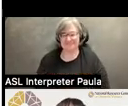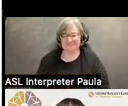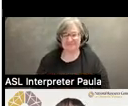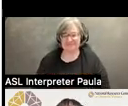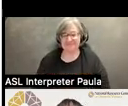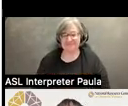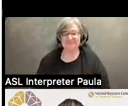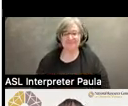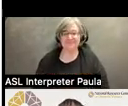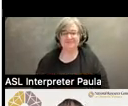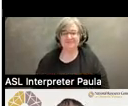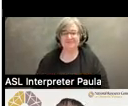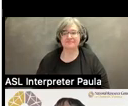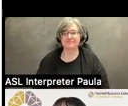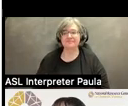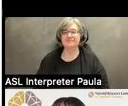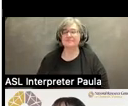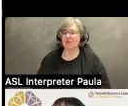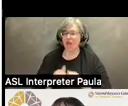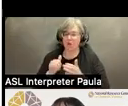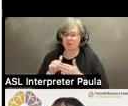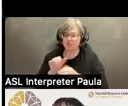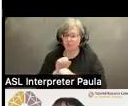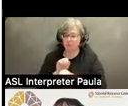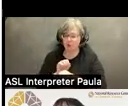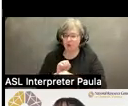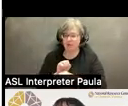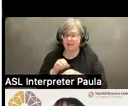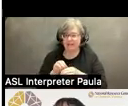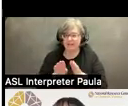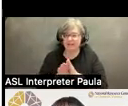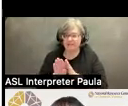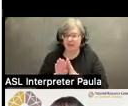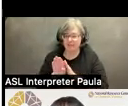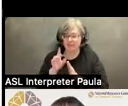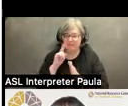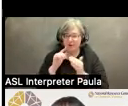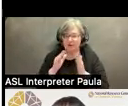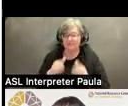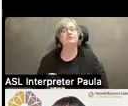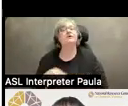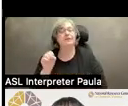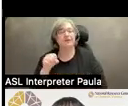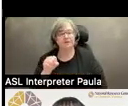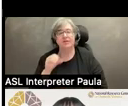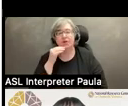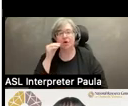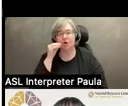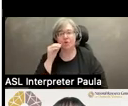stand for, and how does that work in the development for housing? Okay, yeah, sure. So home